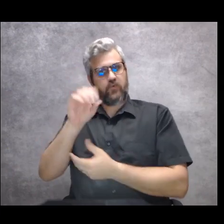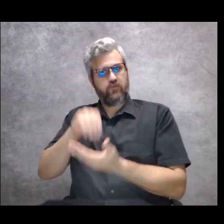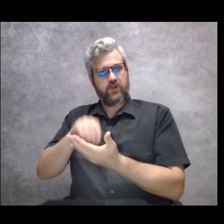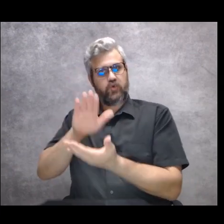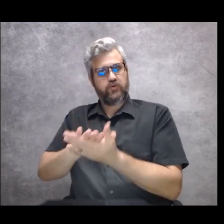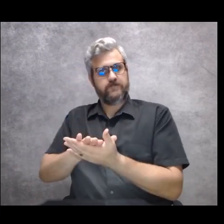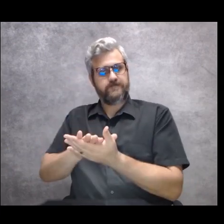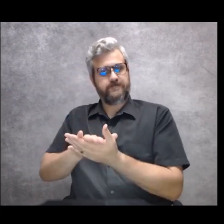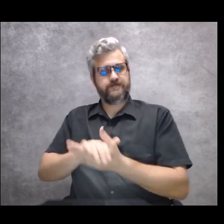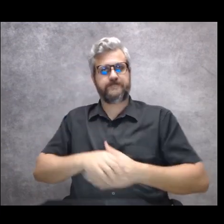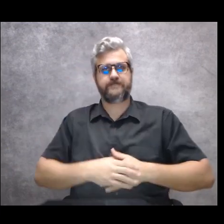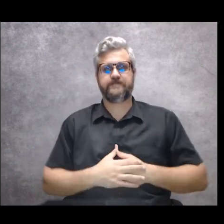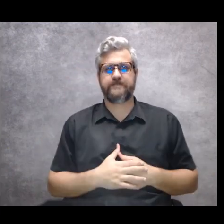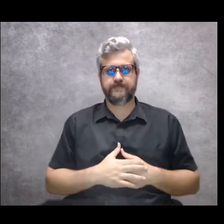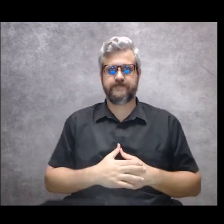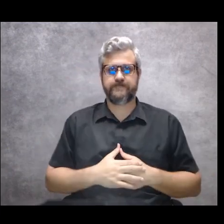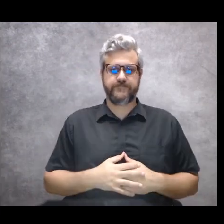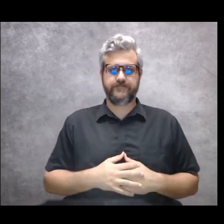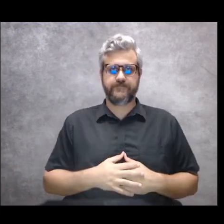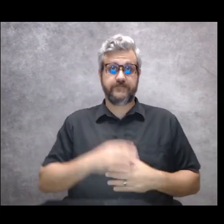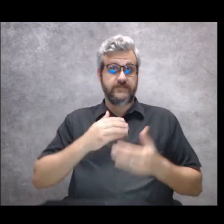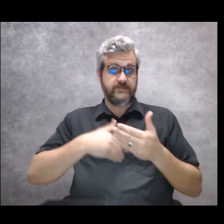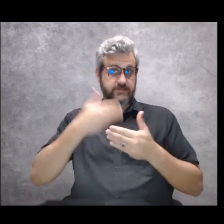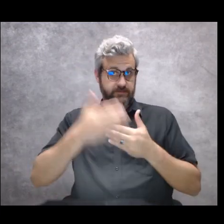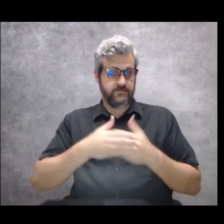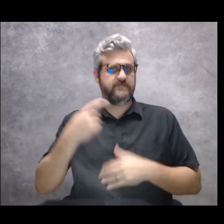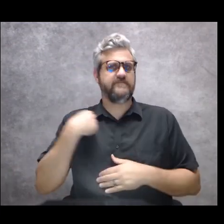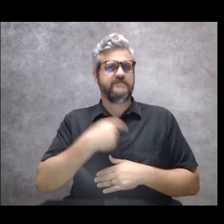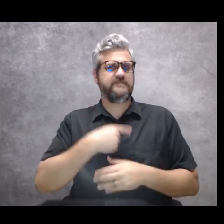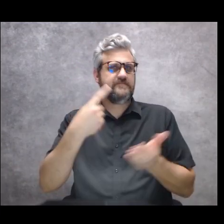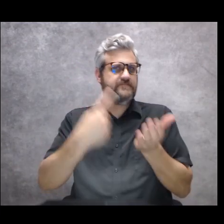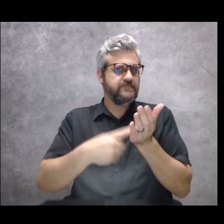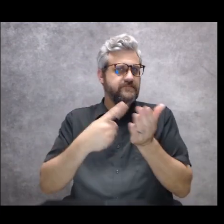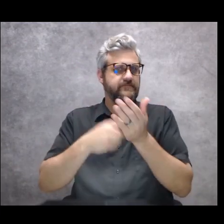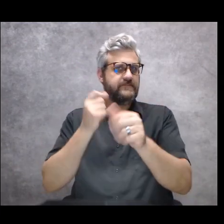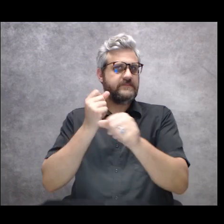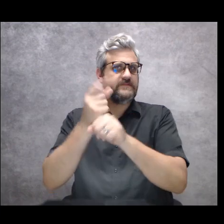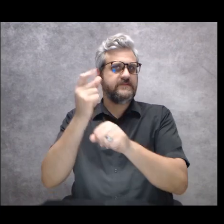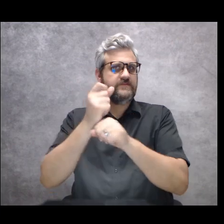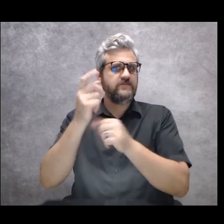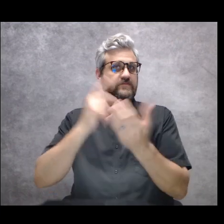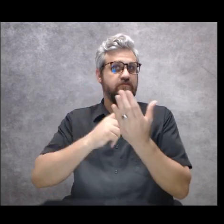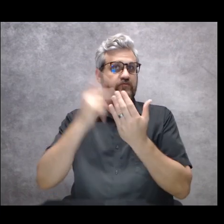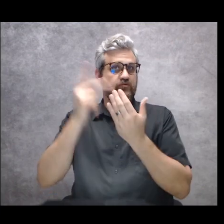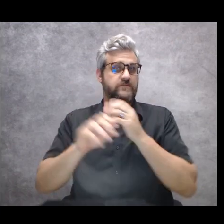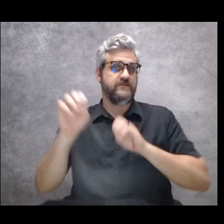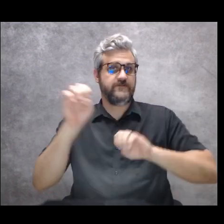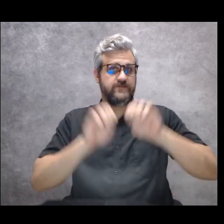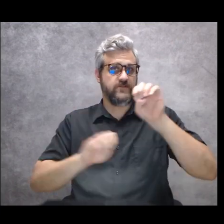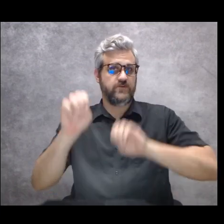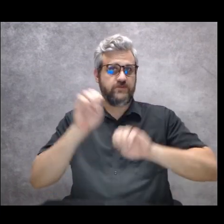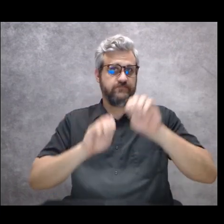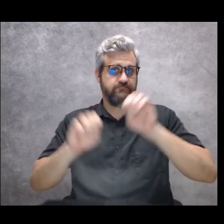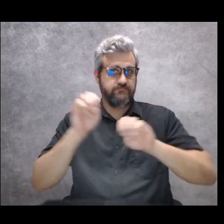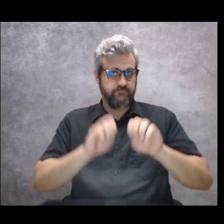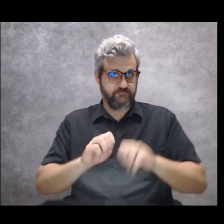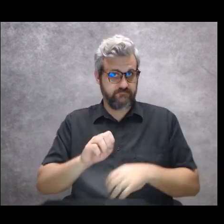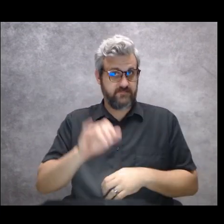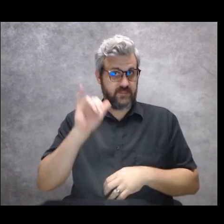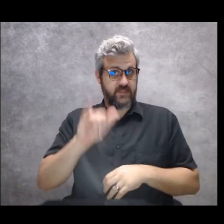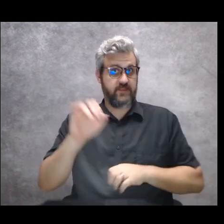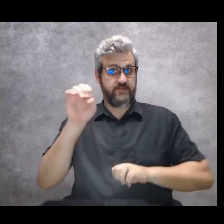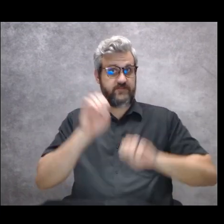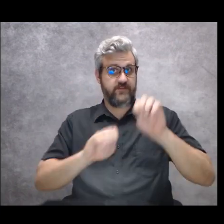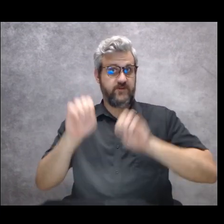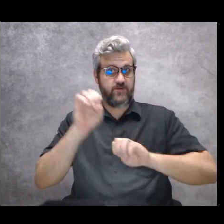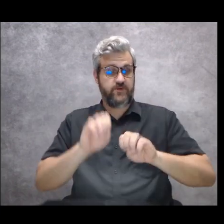Next, we're going to talk about the annual program evaluation. The annual program evaluation should take place before